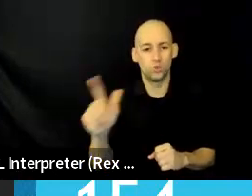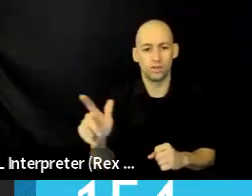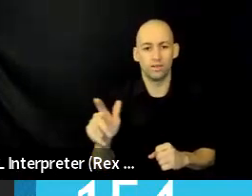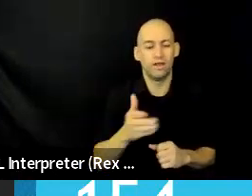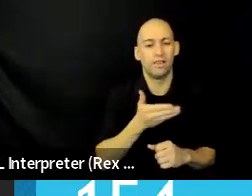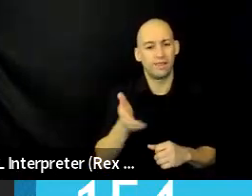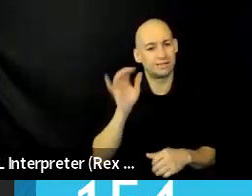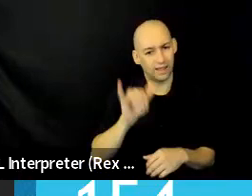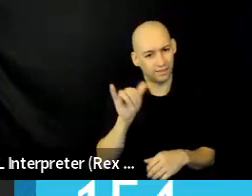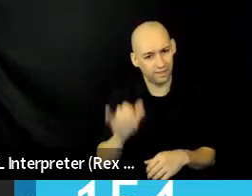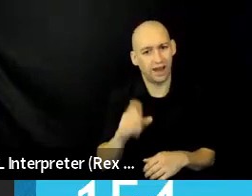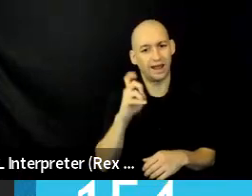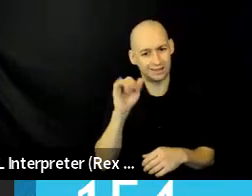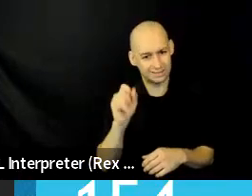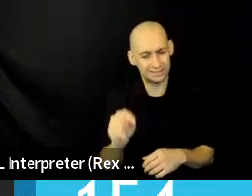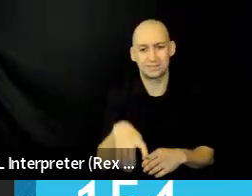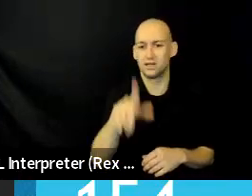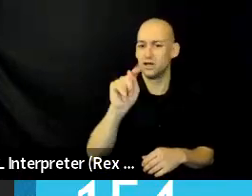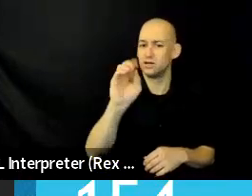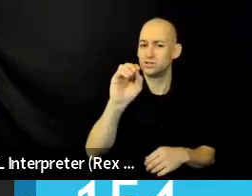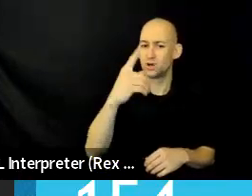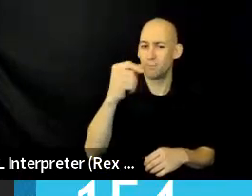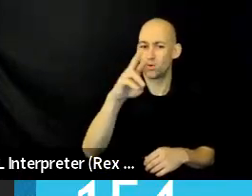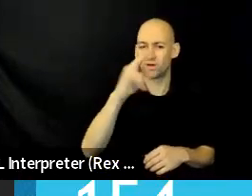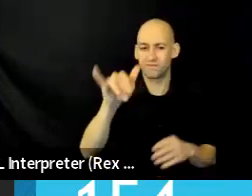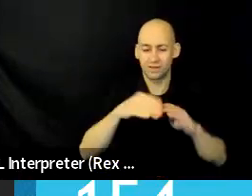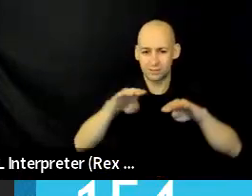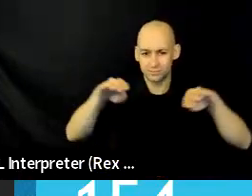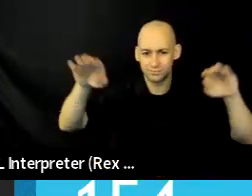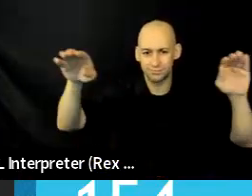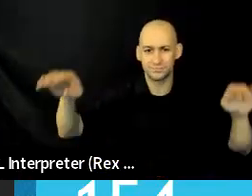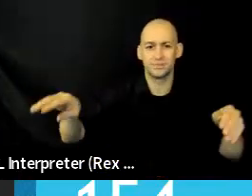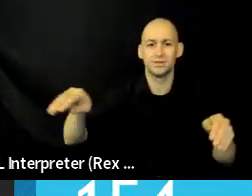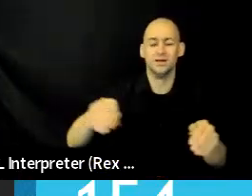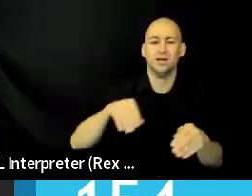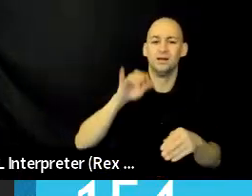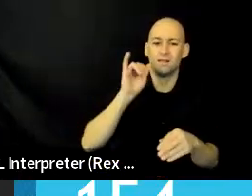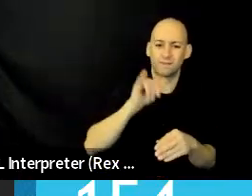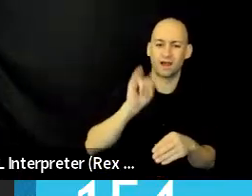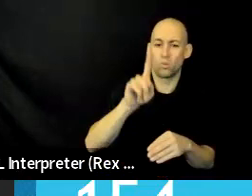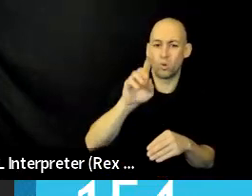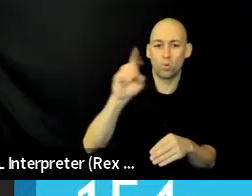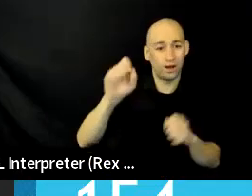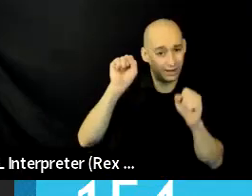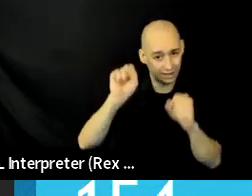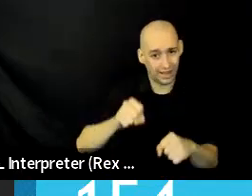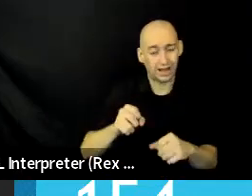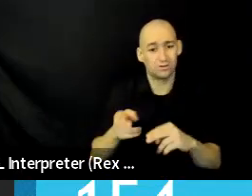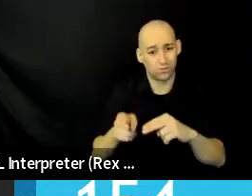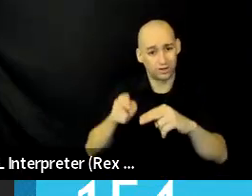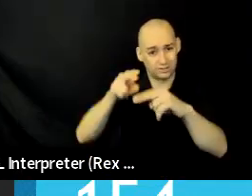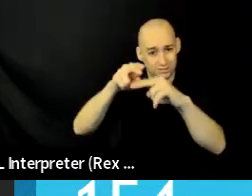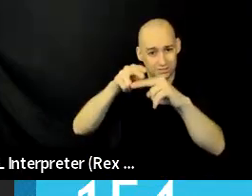exist. As far as the topography is concerned, there's certainly the 101 could be raised, which would not